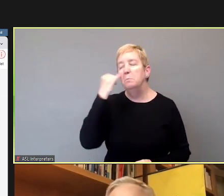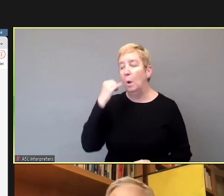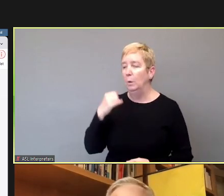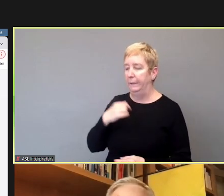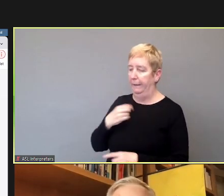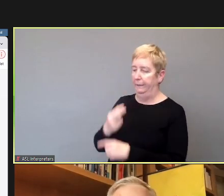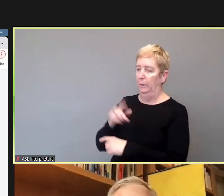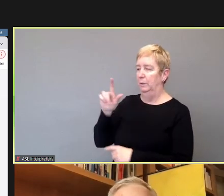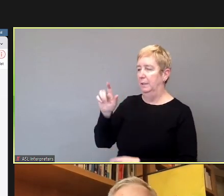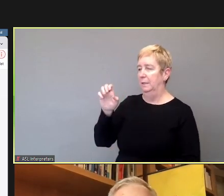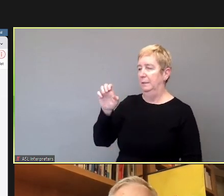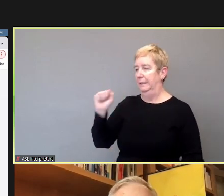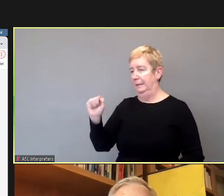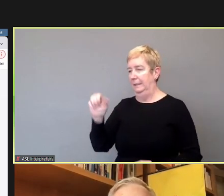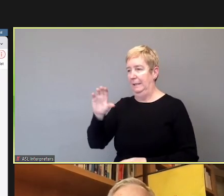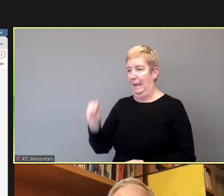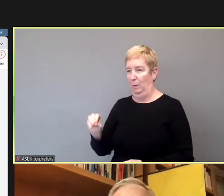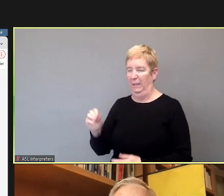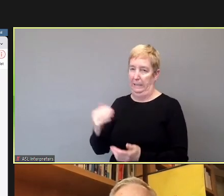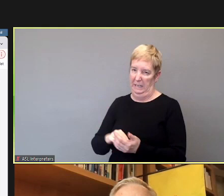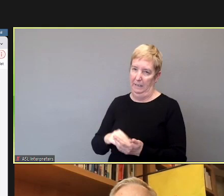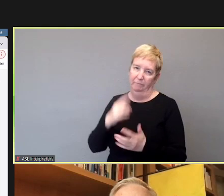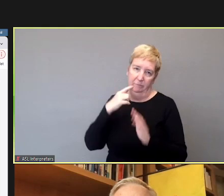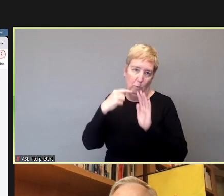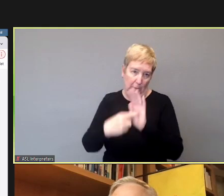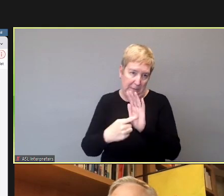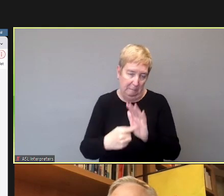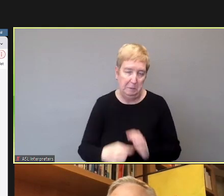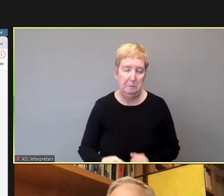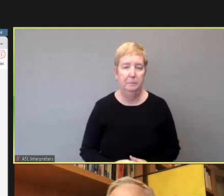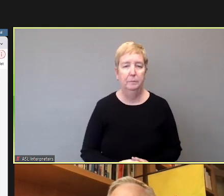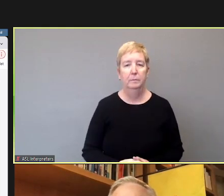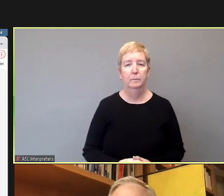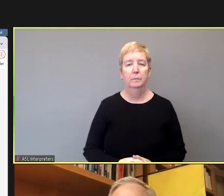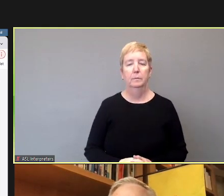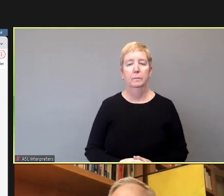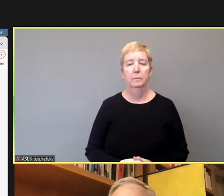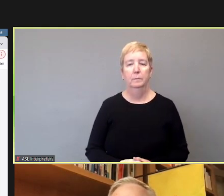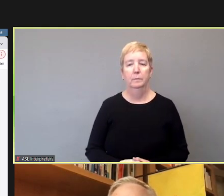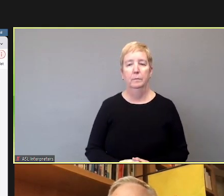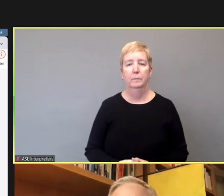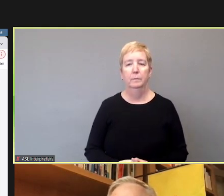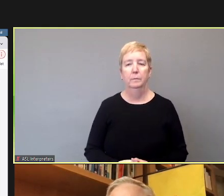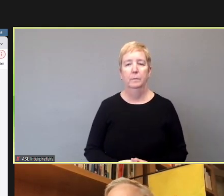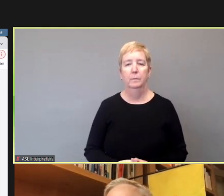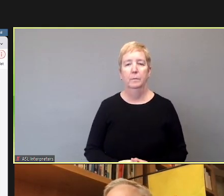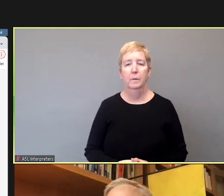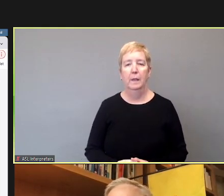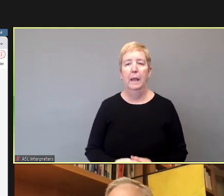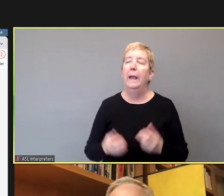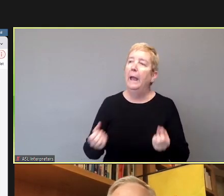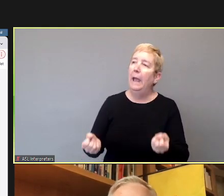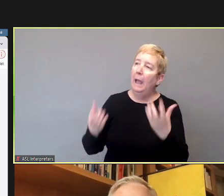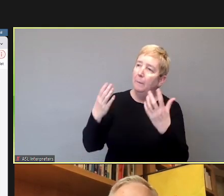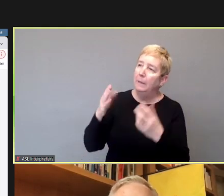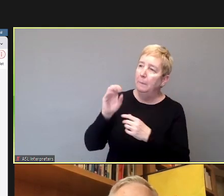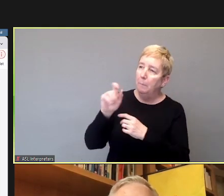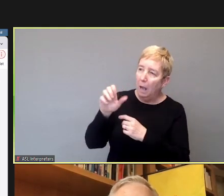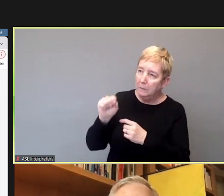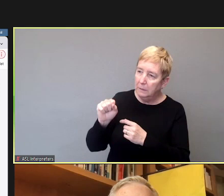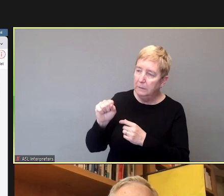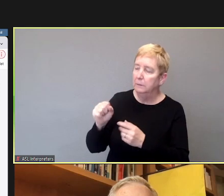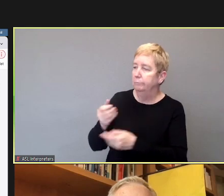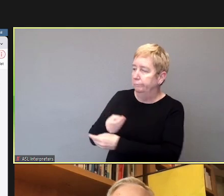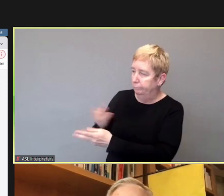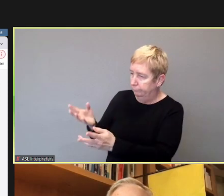I could use another one too. You can find the number of boxes and actual tests that have been distributed